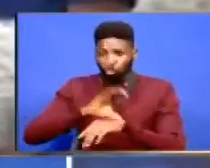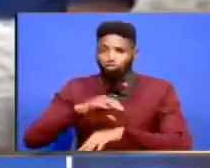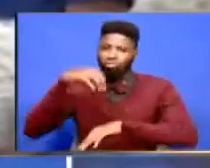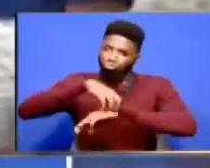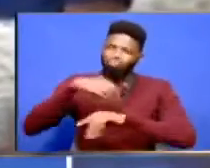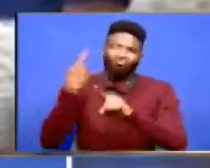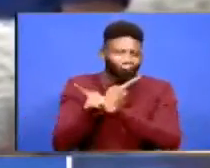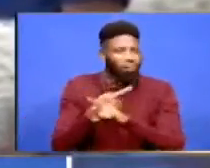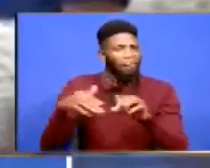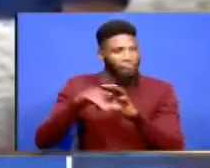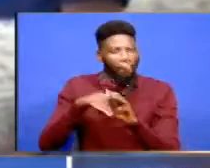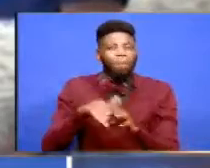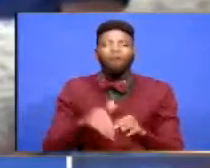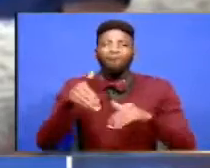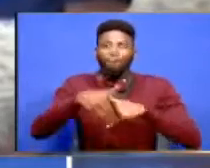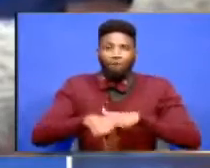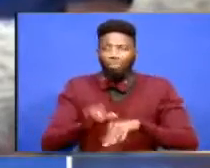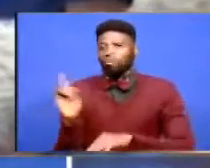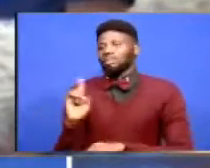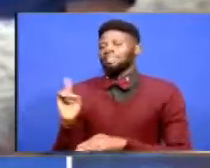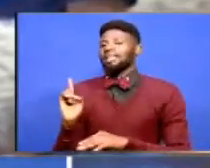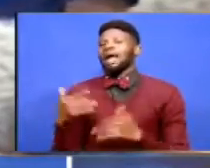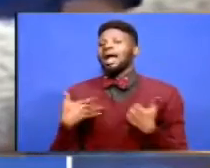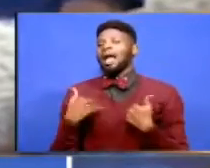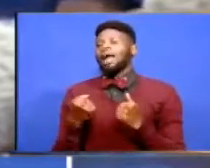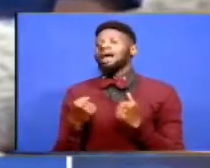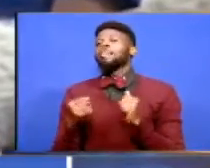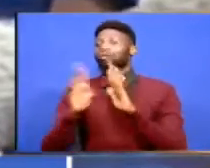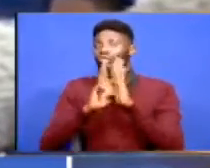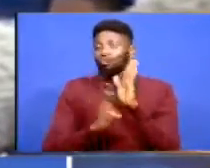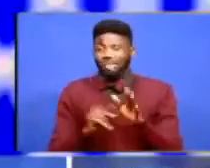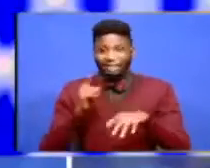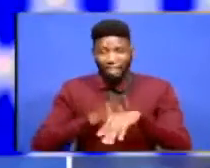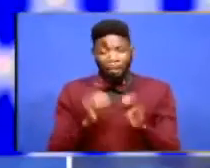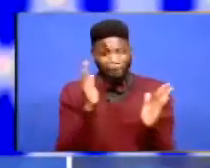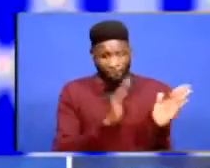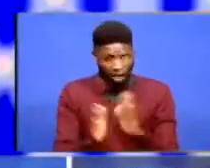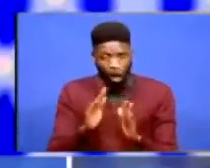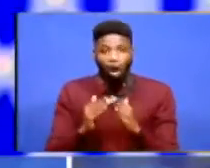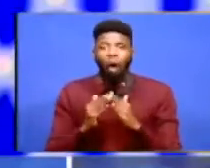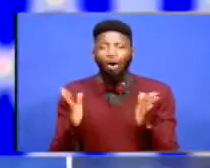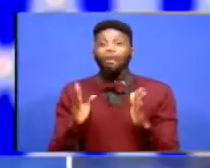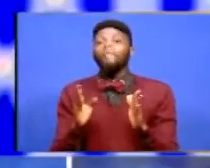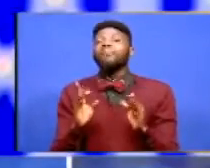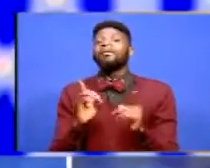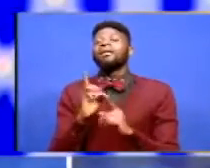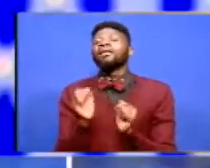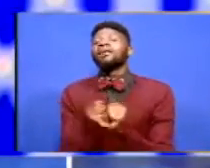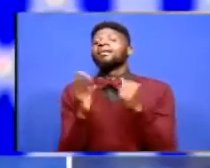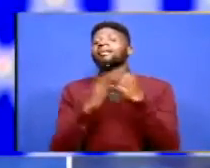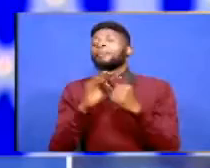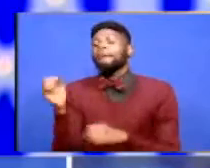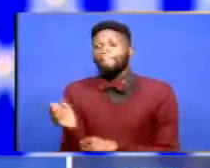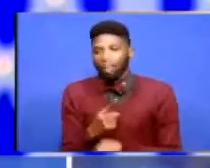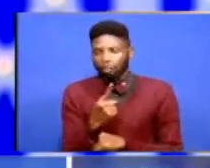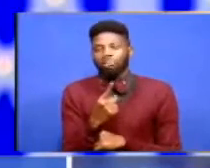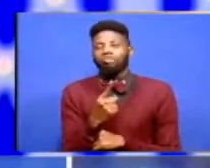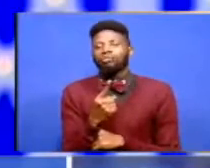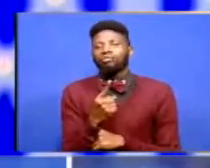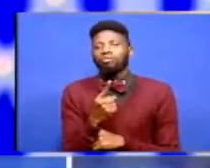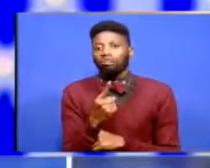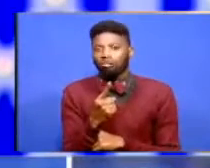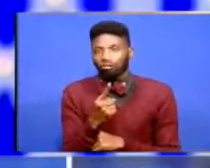of Health, even as it prepares to reopen on 19th July. Places of worship shall officially